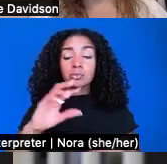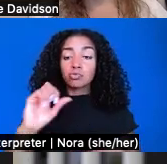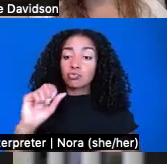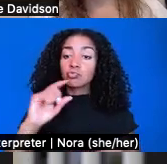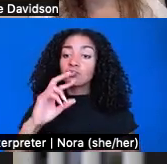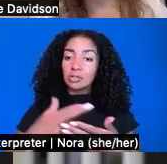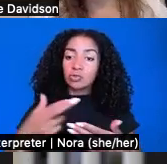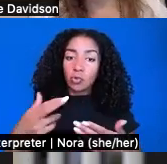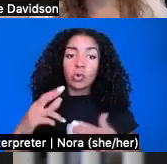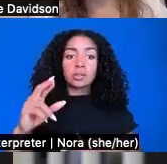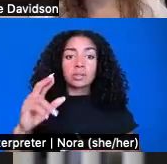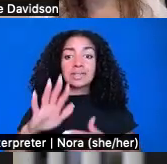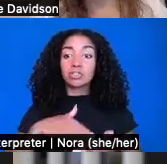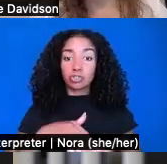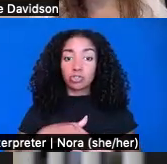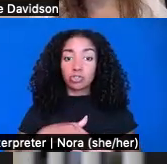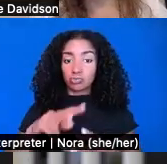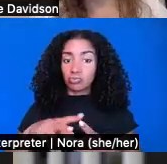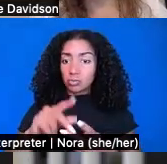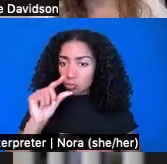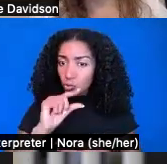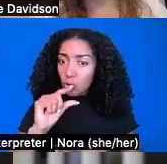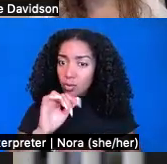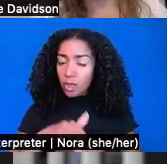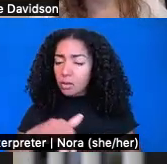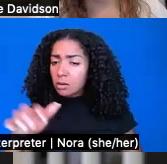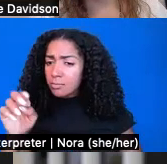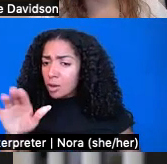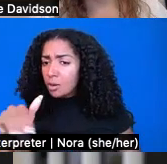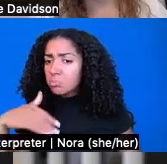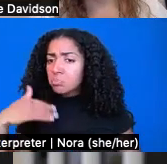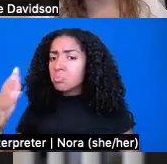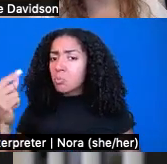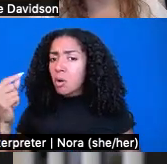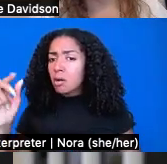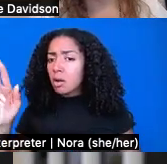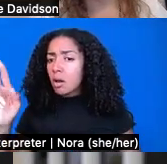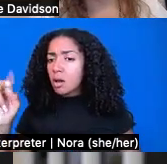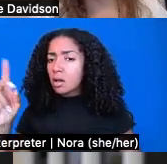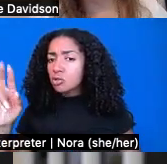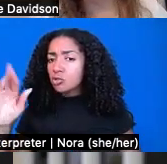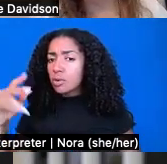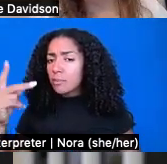mentioned, I don't know what UNDRIP is. United Nations, say what it is.